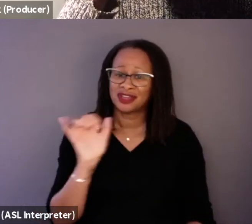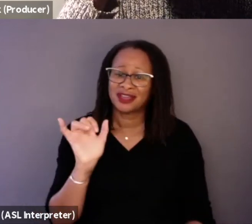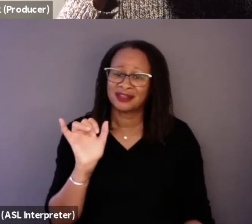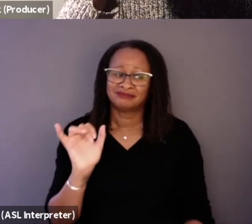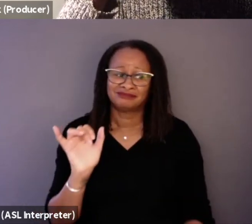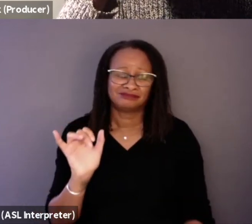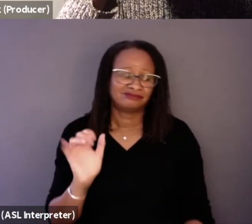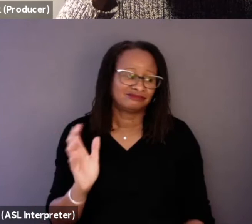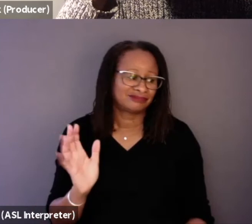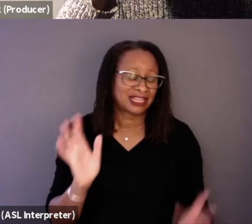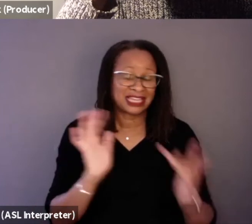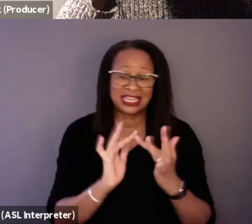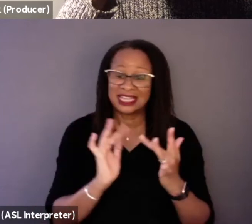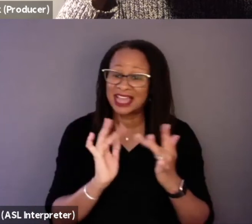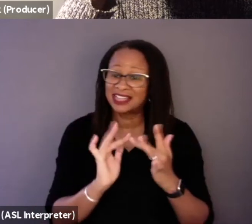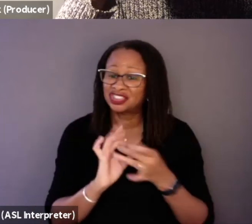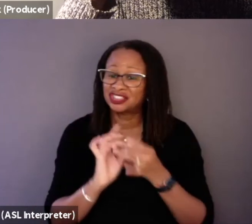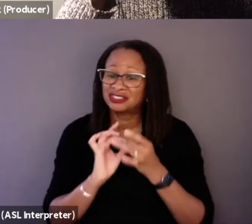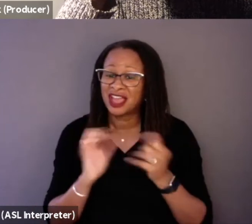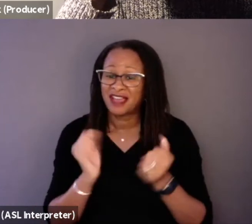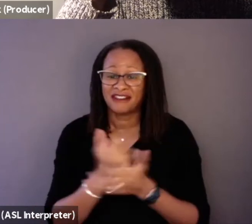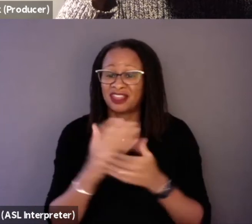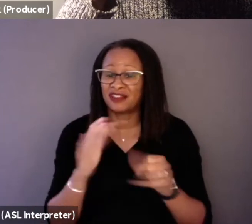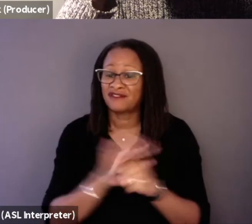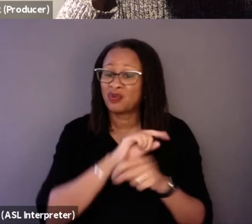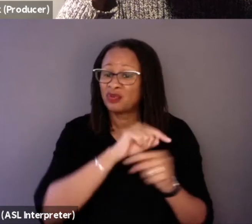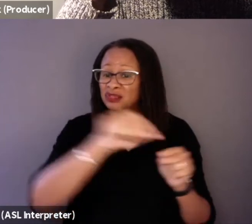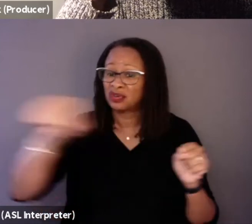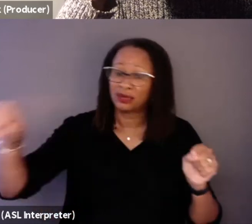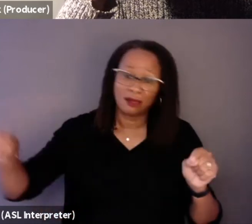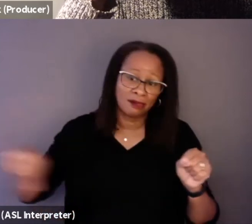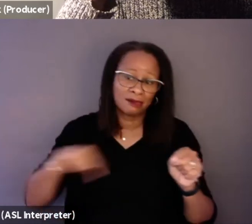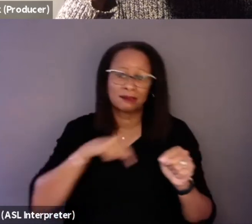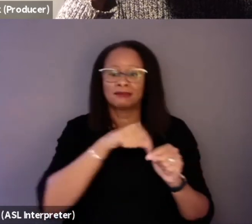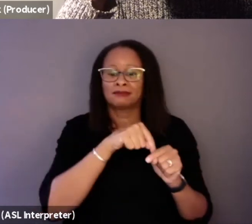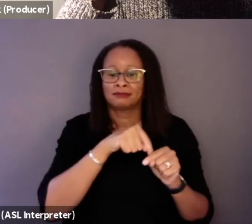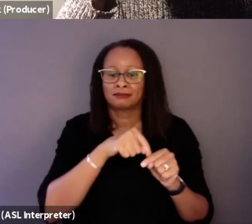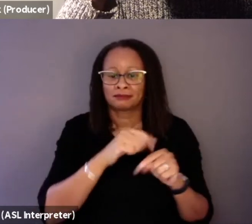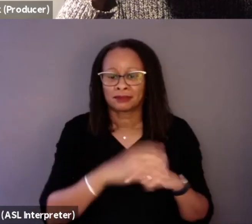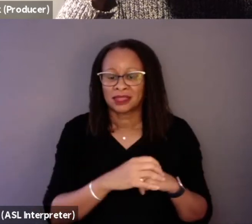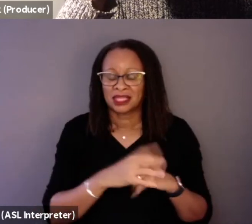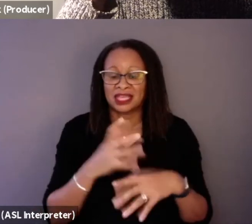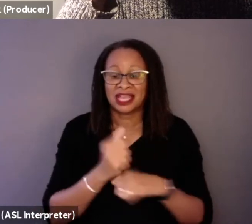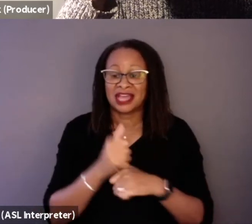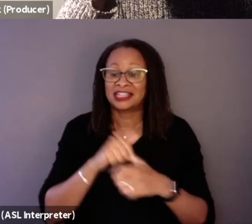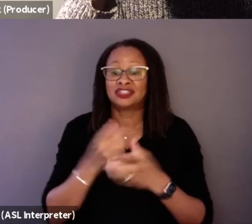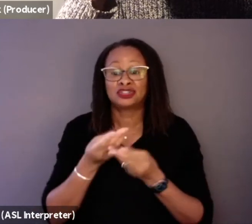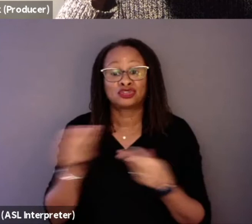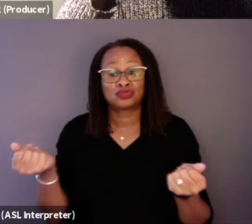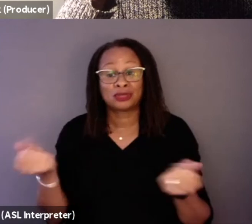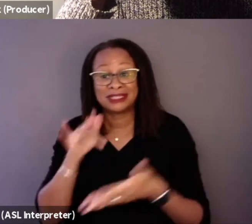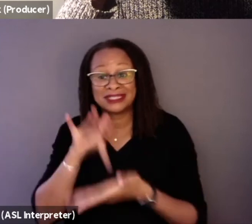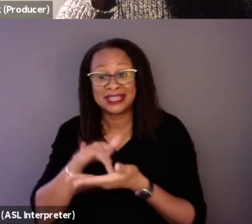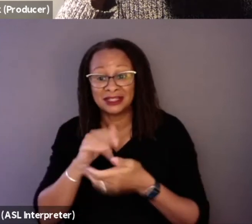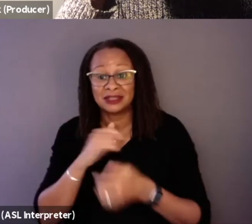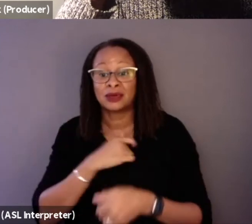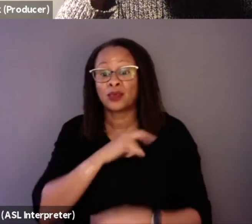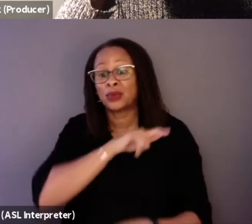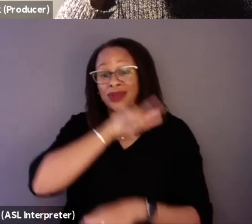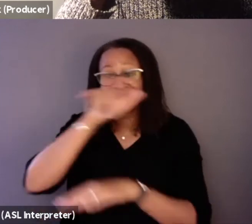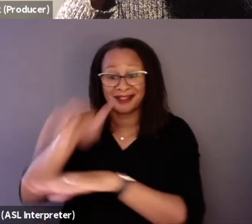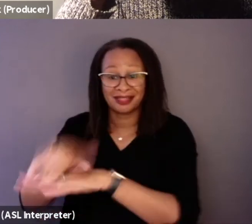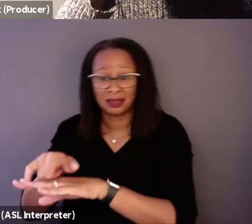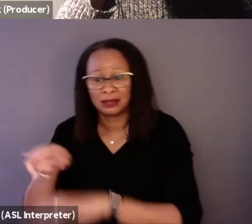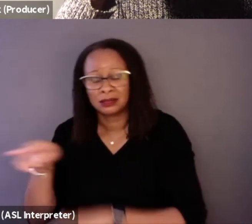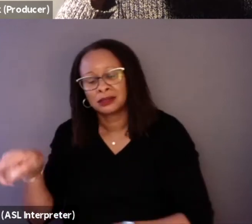of everything kind of coming full circle. And he brought him to the treatment center, and then we came out there